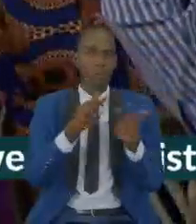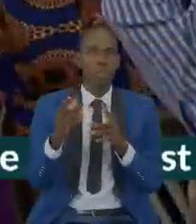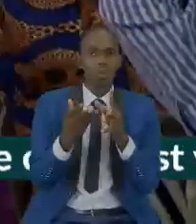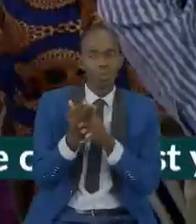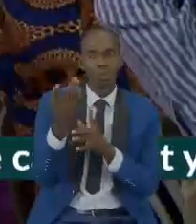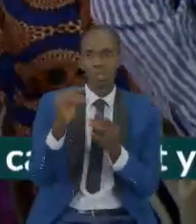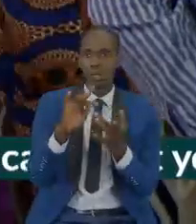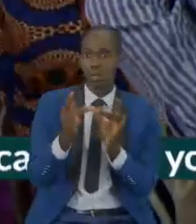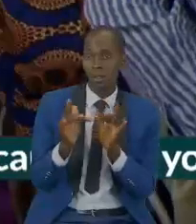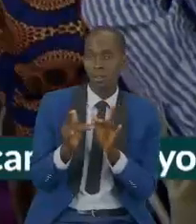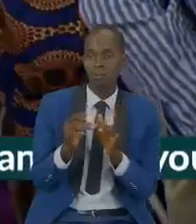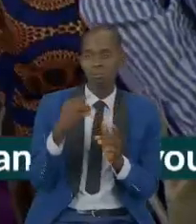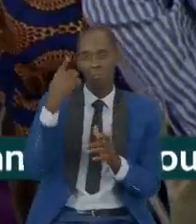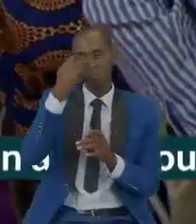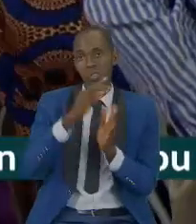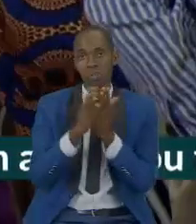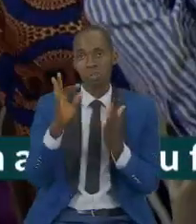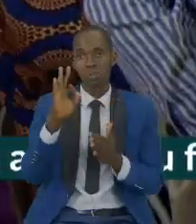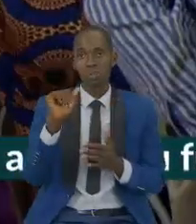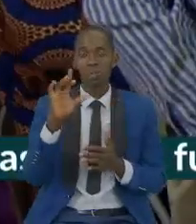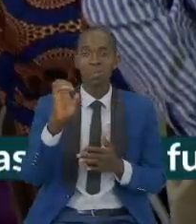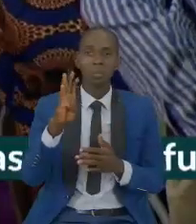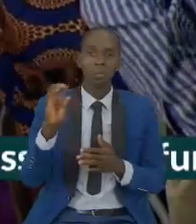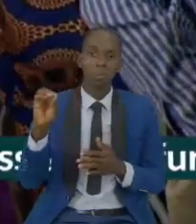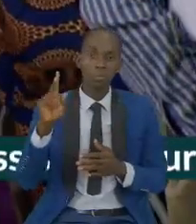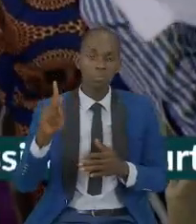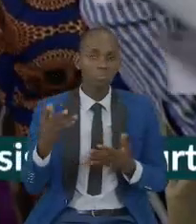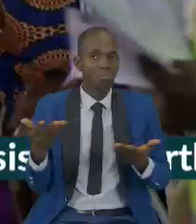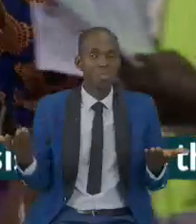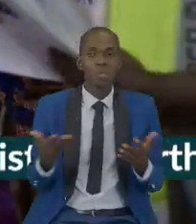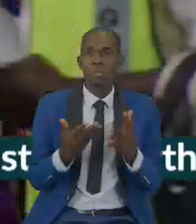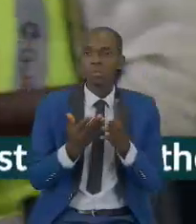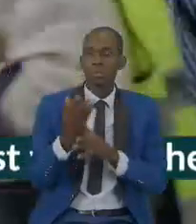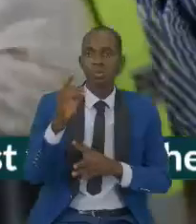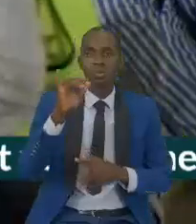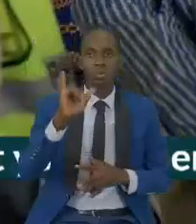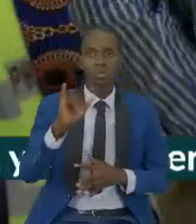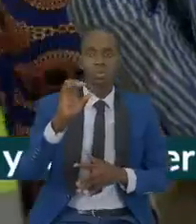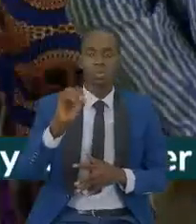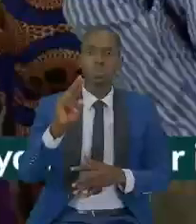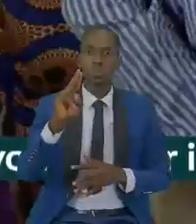faith. It's very important. Submit it through same process.